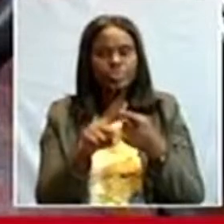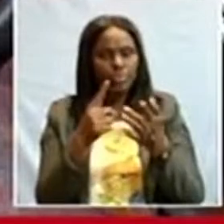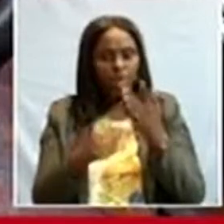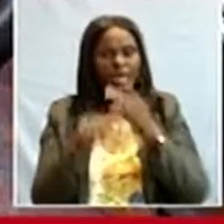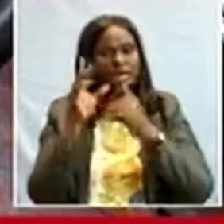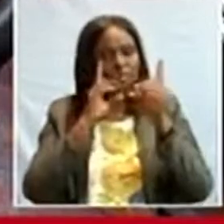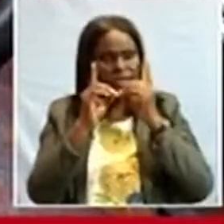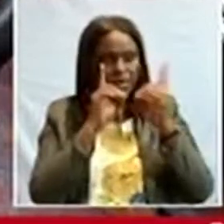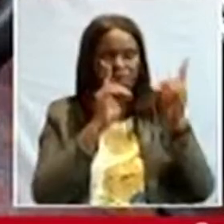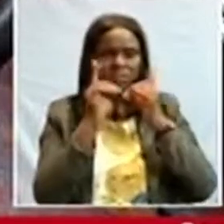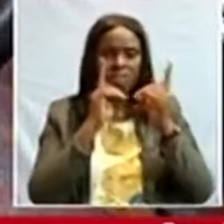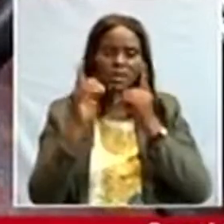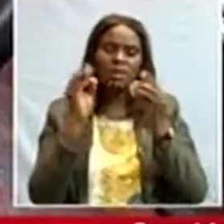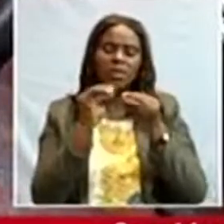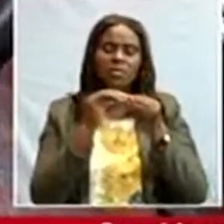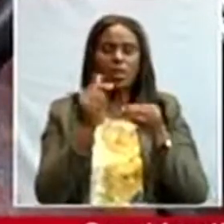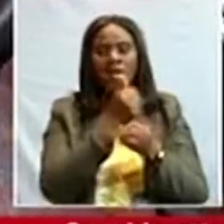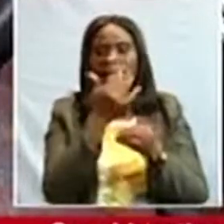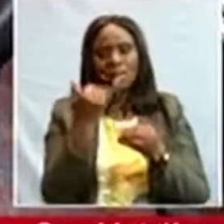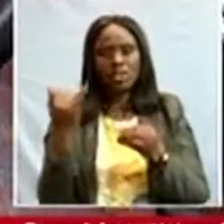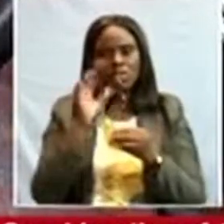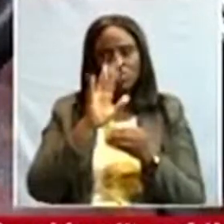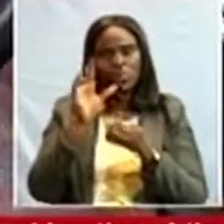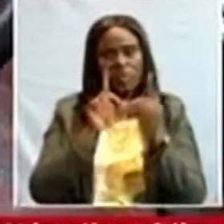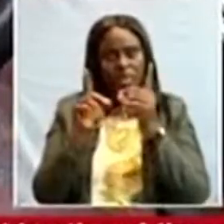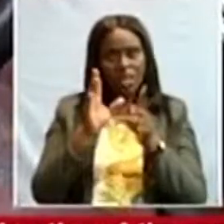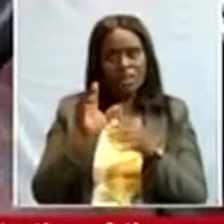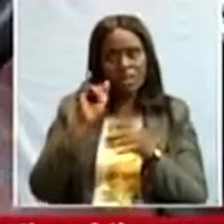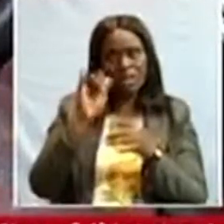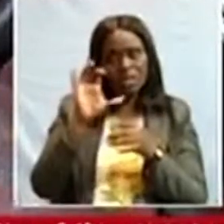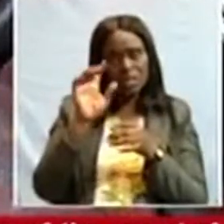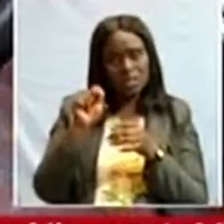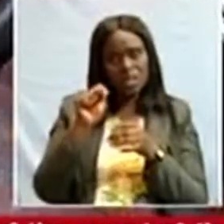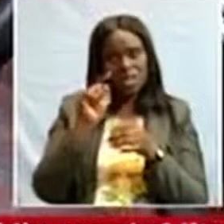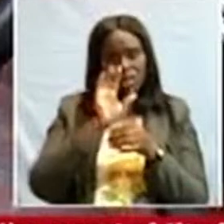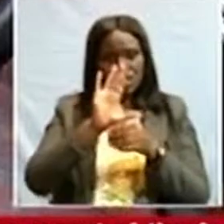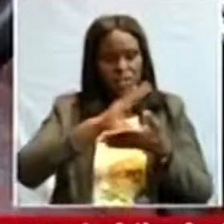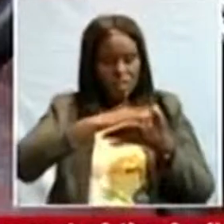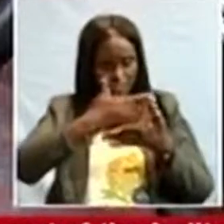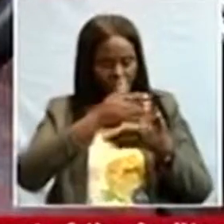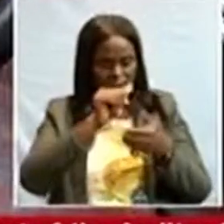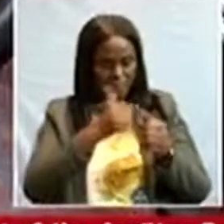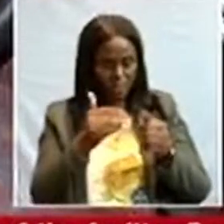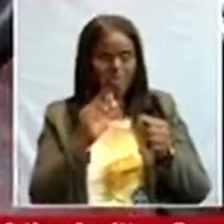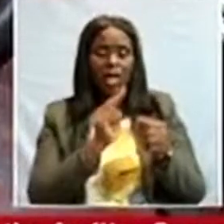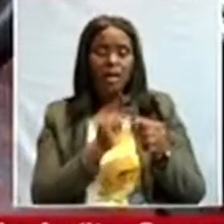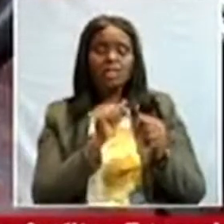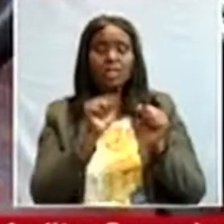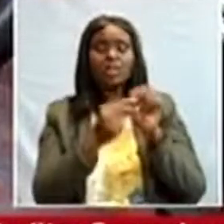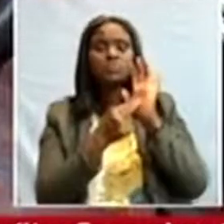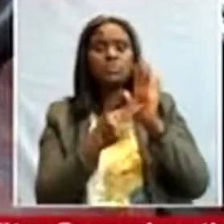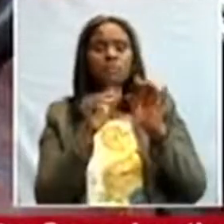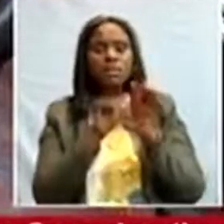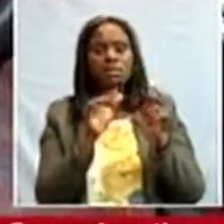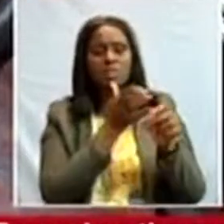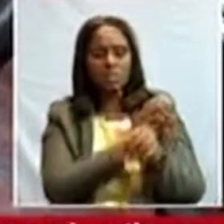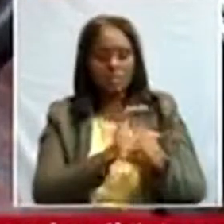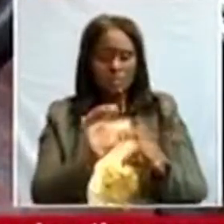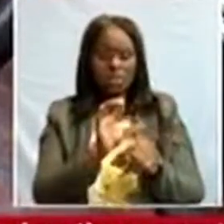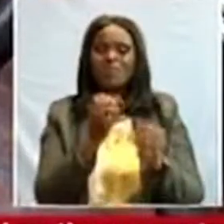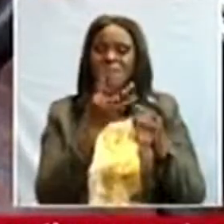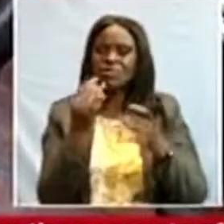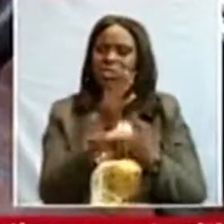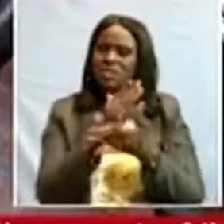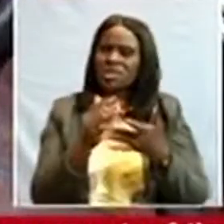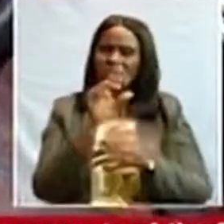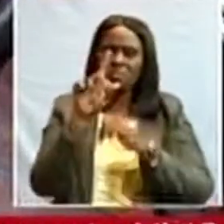deliberate on the other issues. Then your director ICT should come with his laptop and everything so that we can go live in the system. I think some